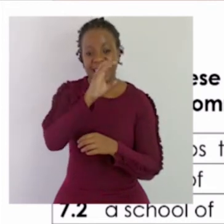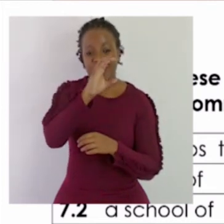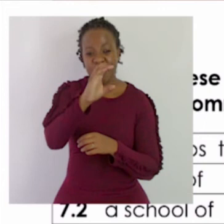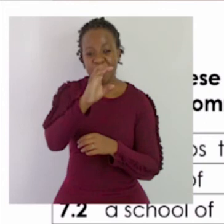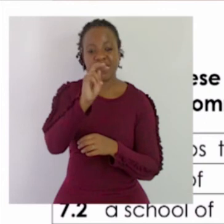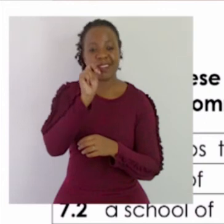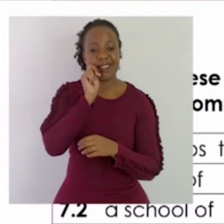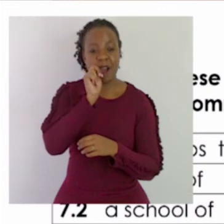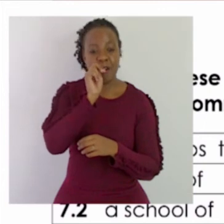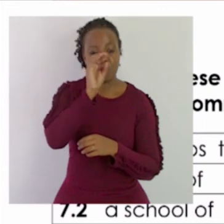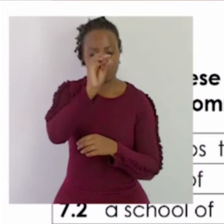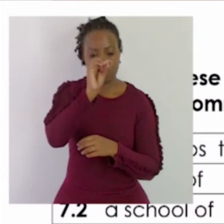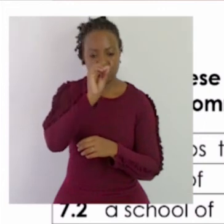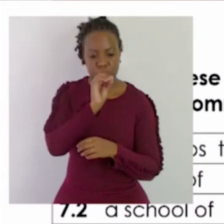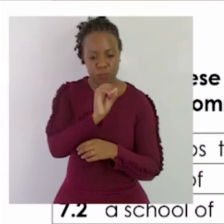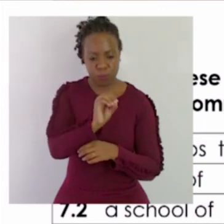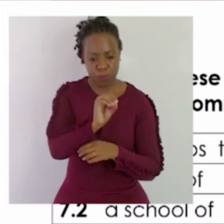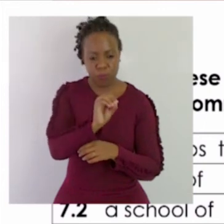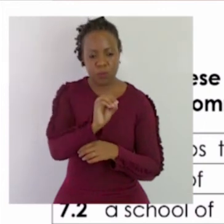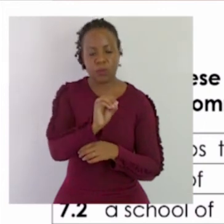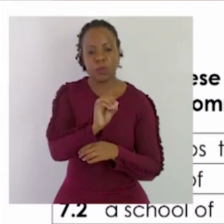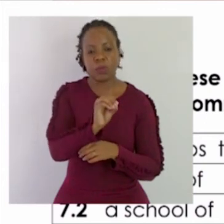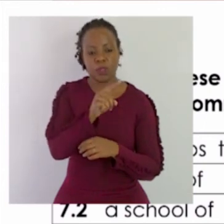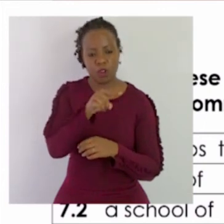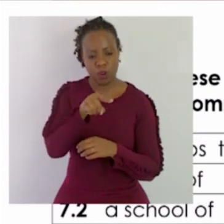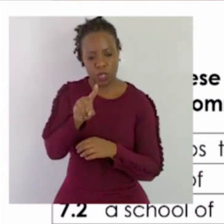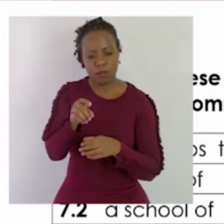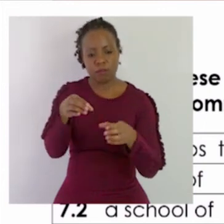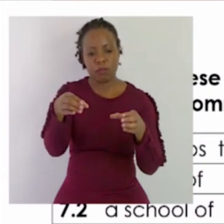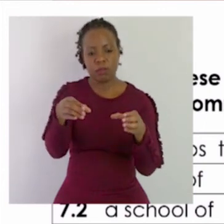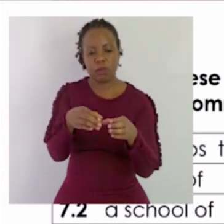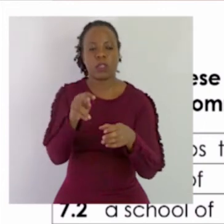common noun in the box next to the collective noun.